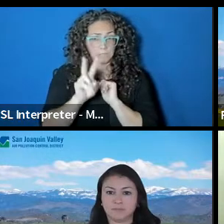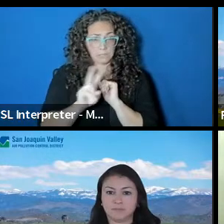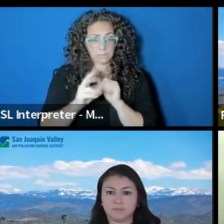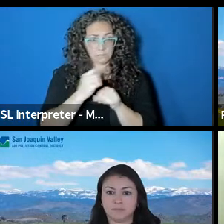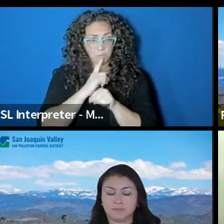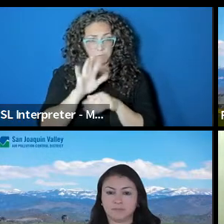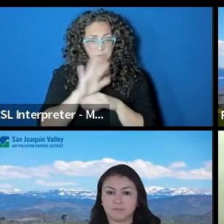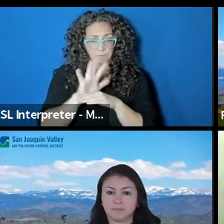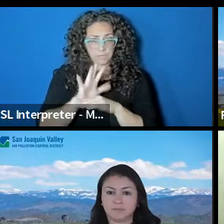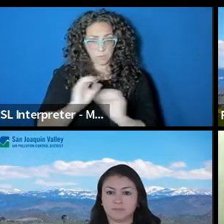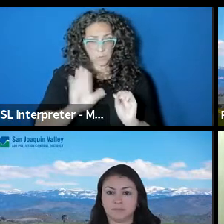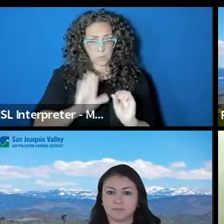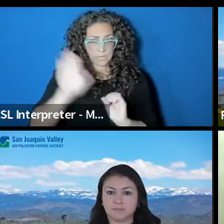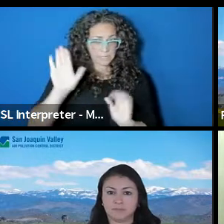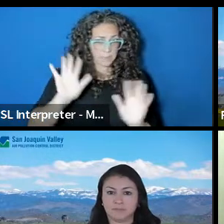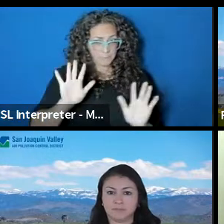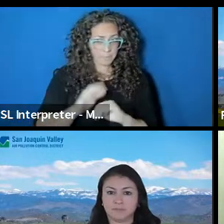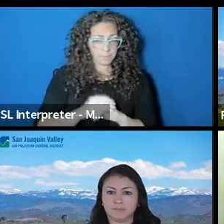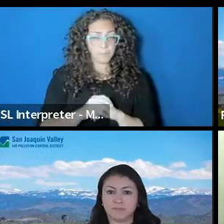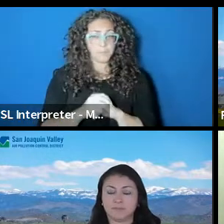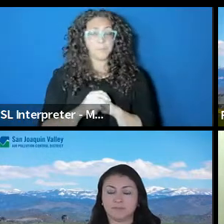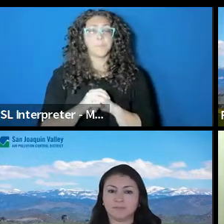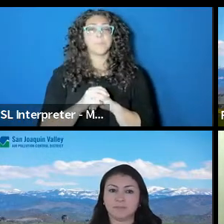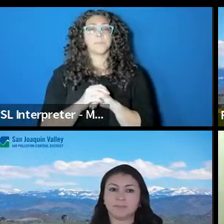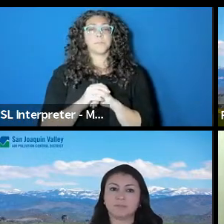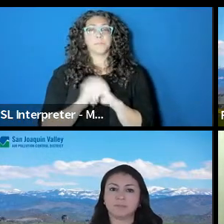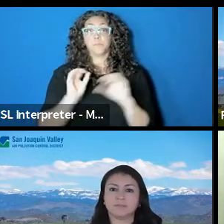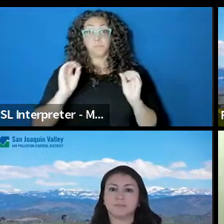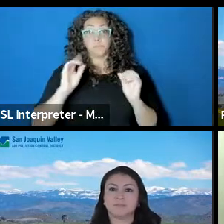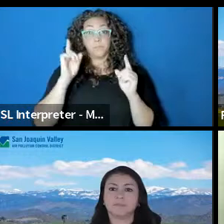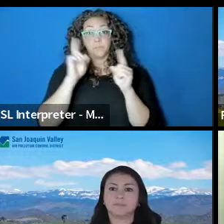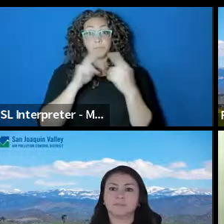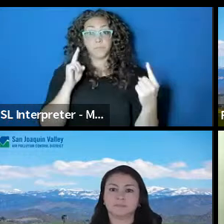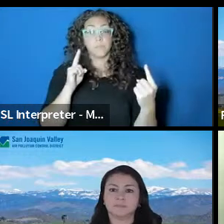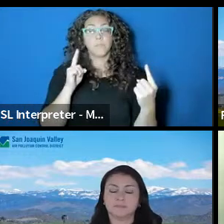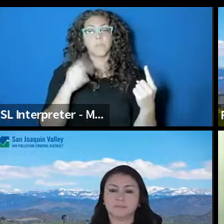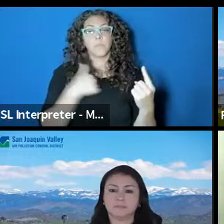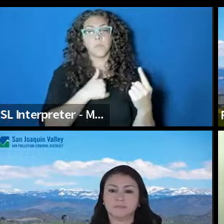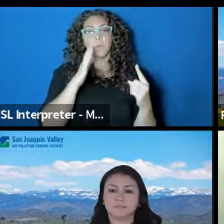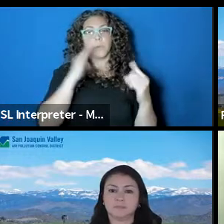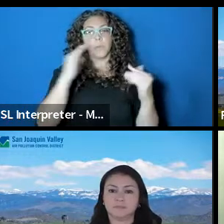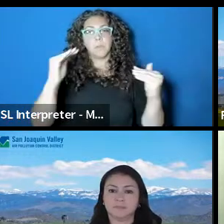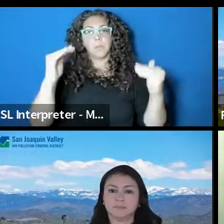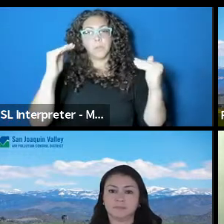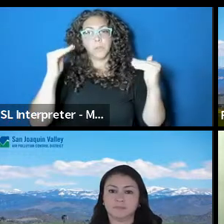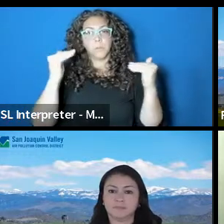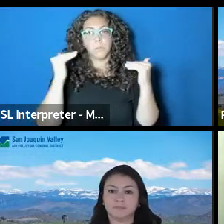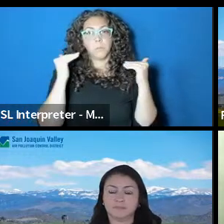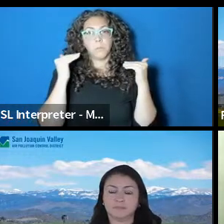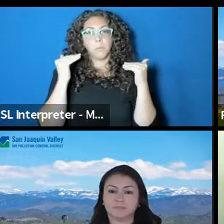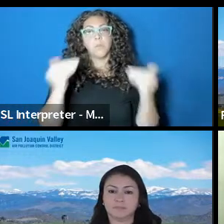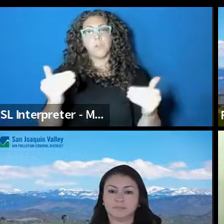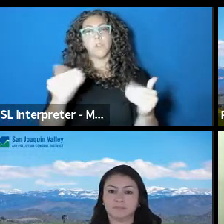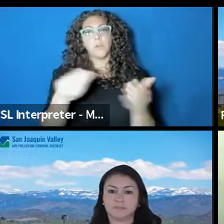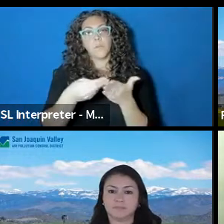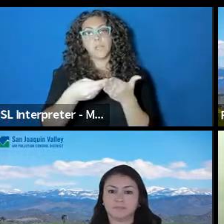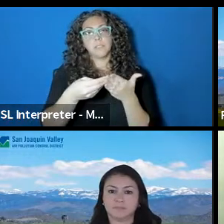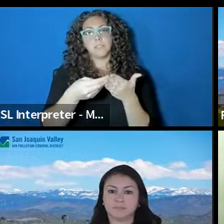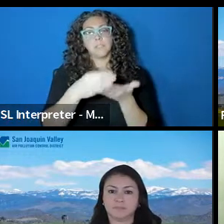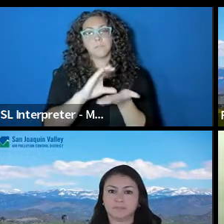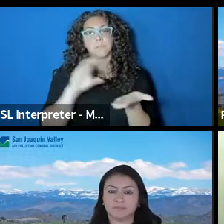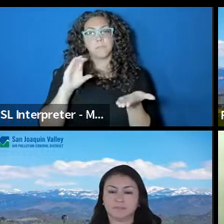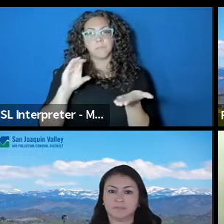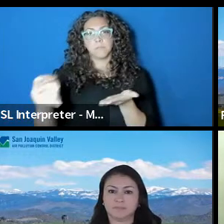through folks. There's no other opposition. We can move forward with reallocating those funds given